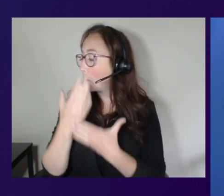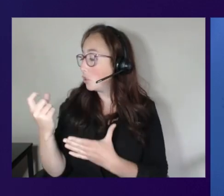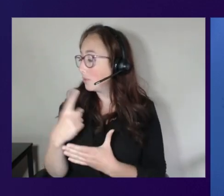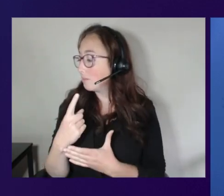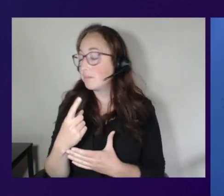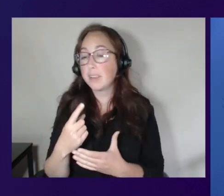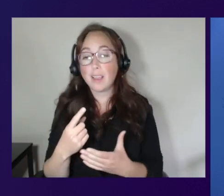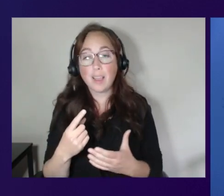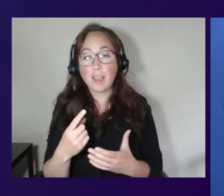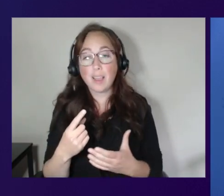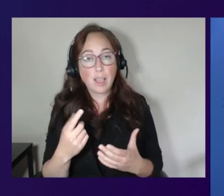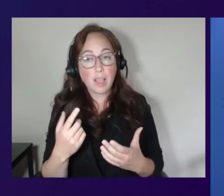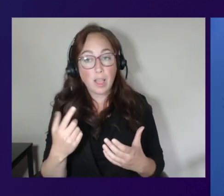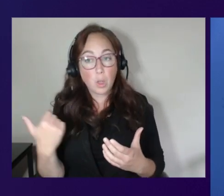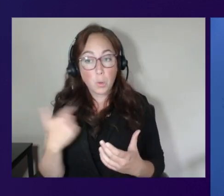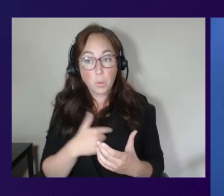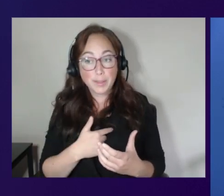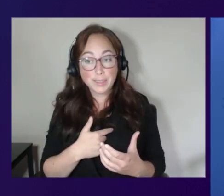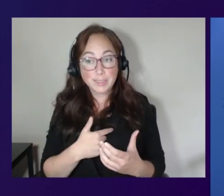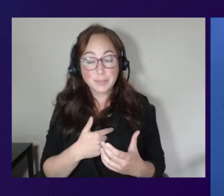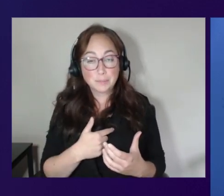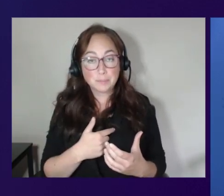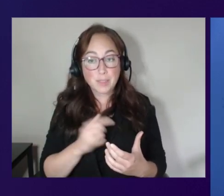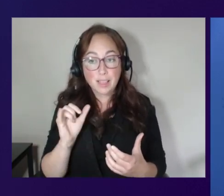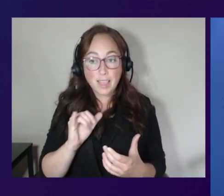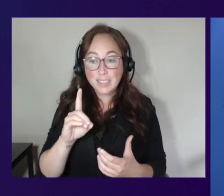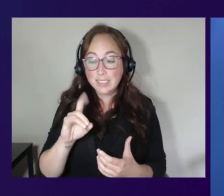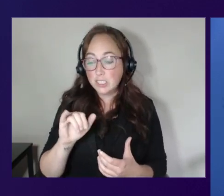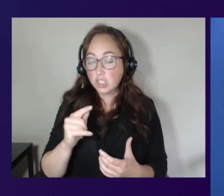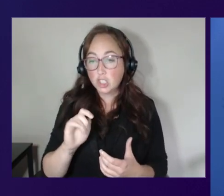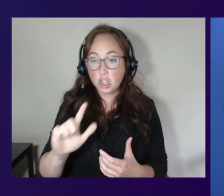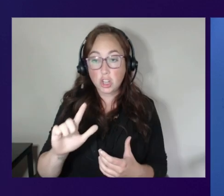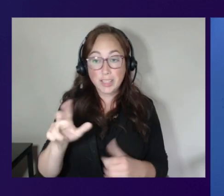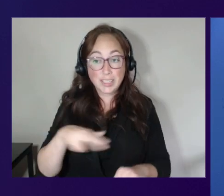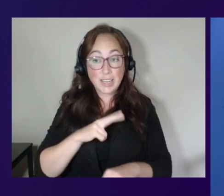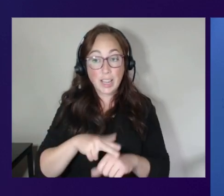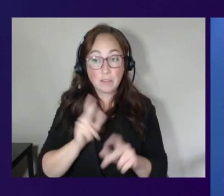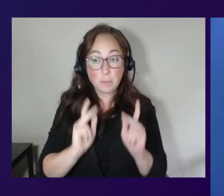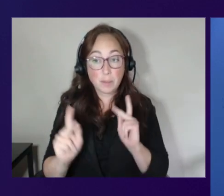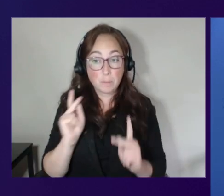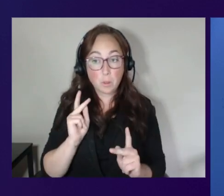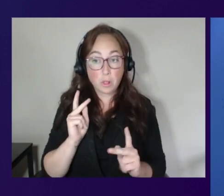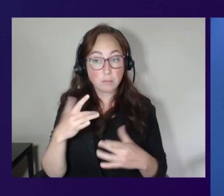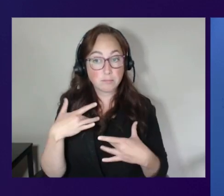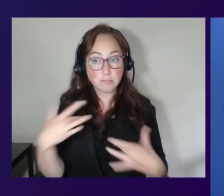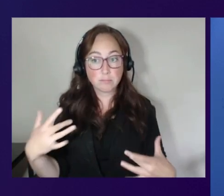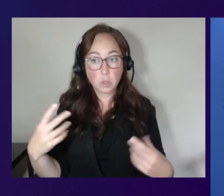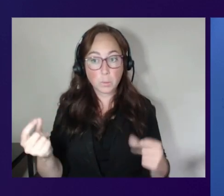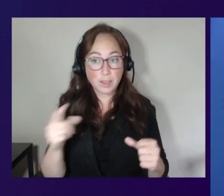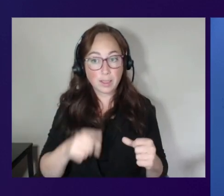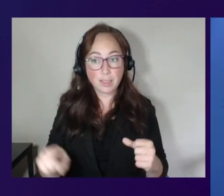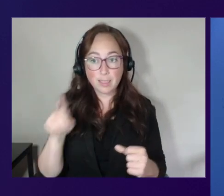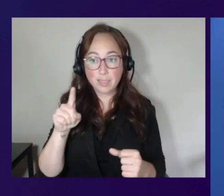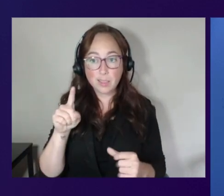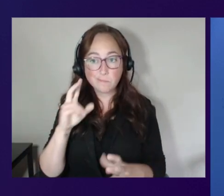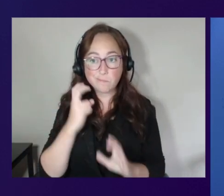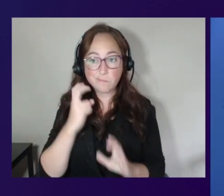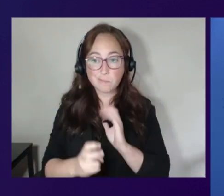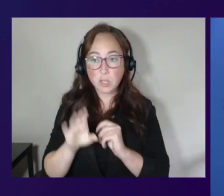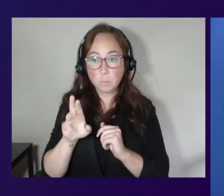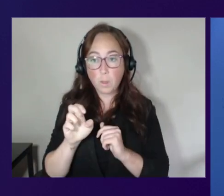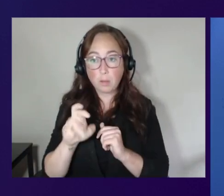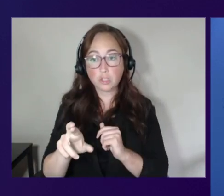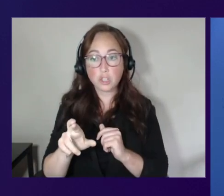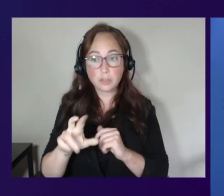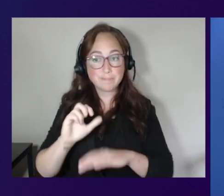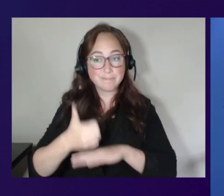suppose. We've talked with, like digital natives have been very quick to adopt the service, right? They live in the browser. They're web-based with their applications. And